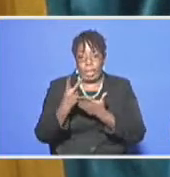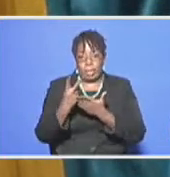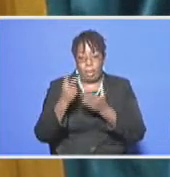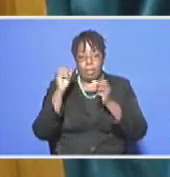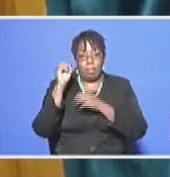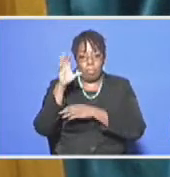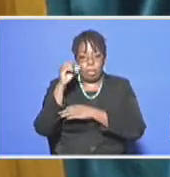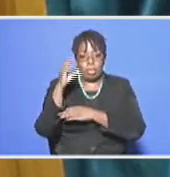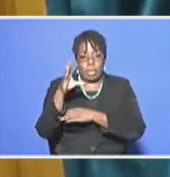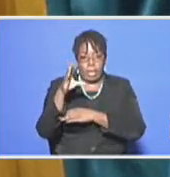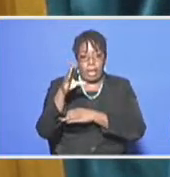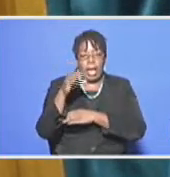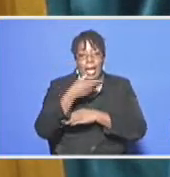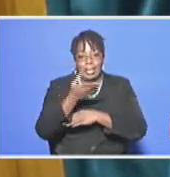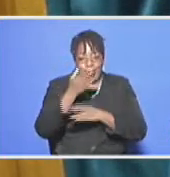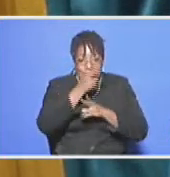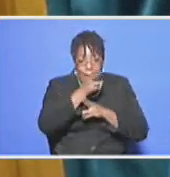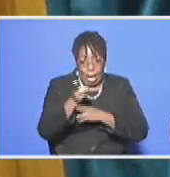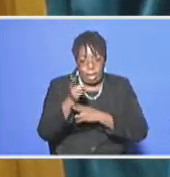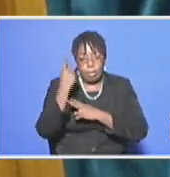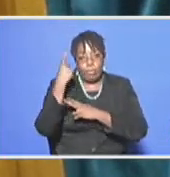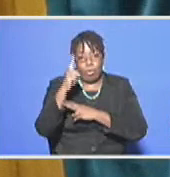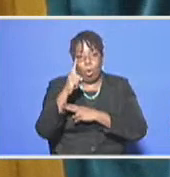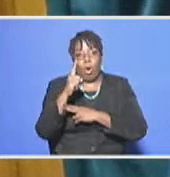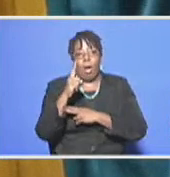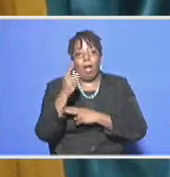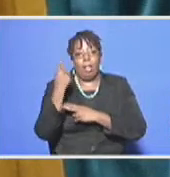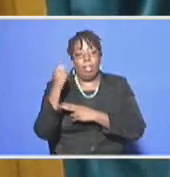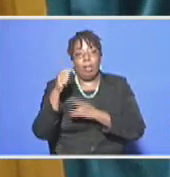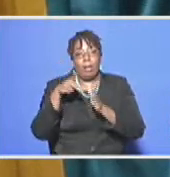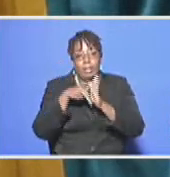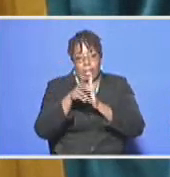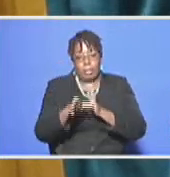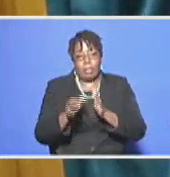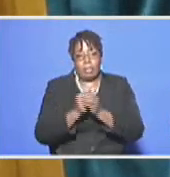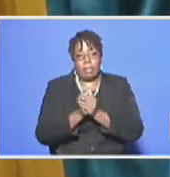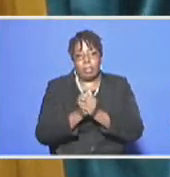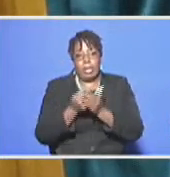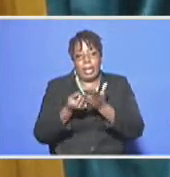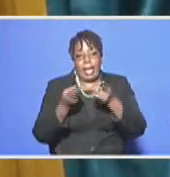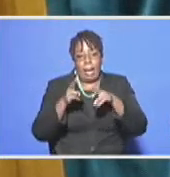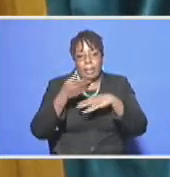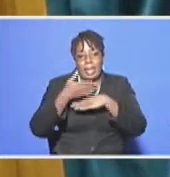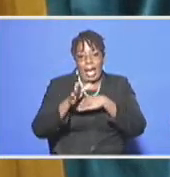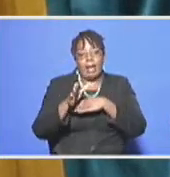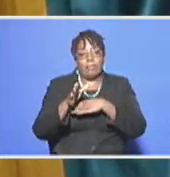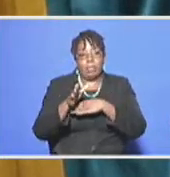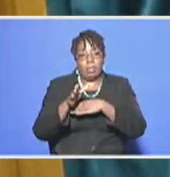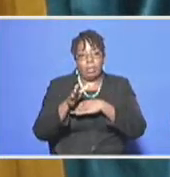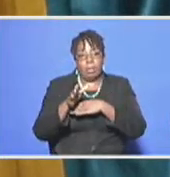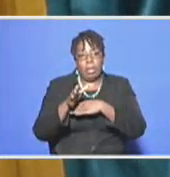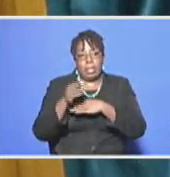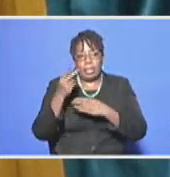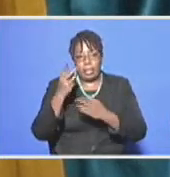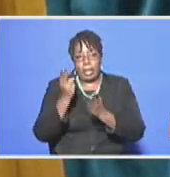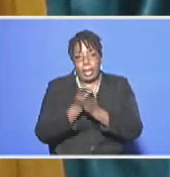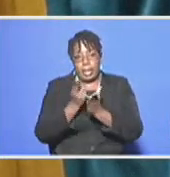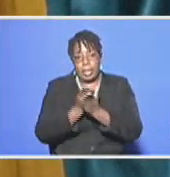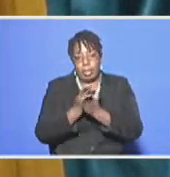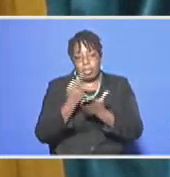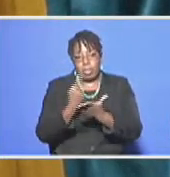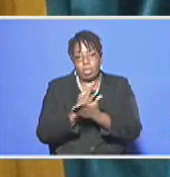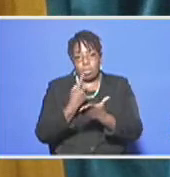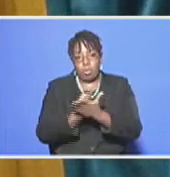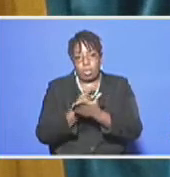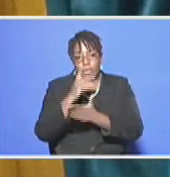a manhunt for the killers. Moïse's killing comes just a day after Haiti's ongoing strife was discussed at